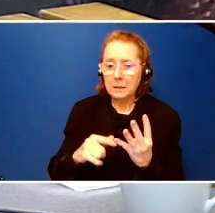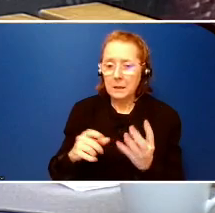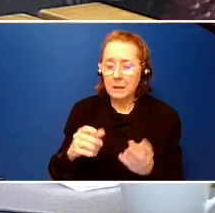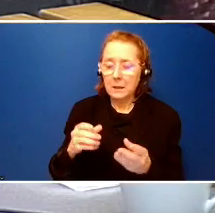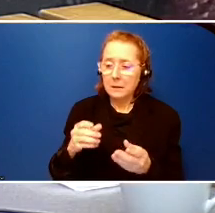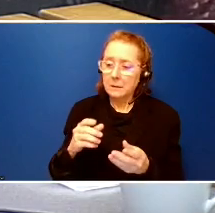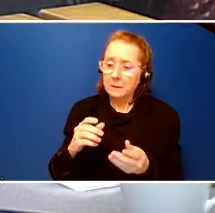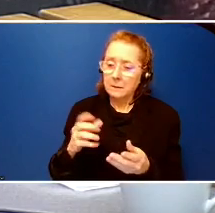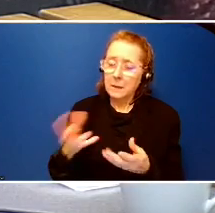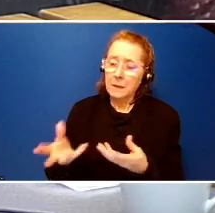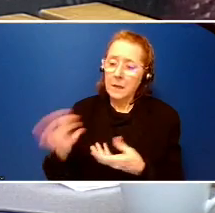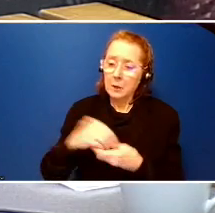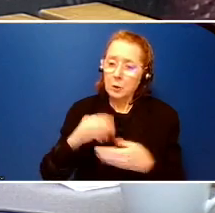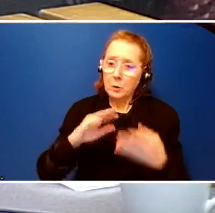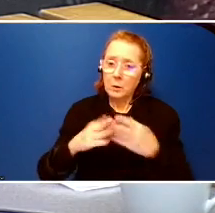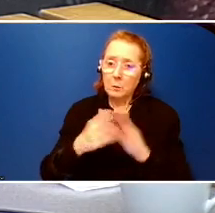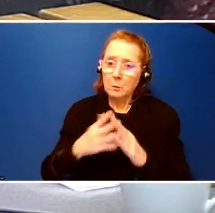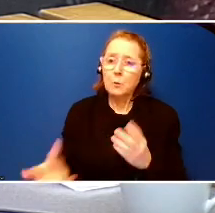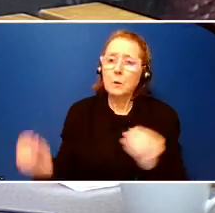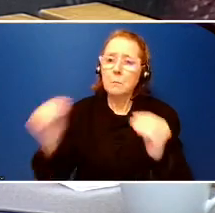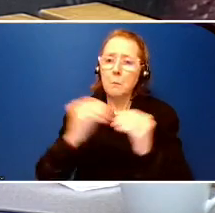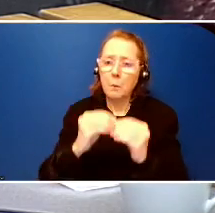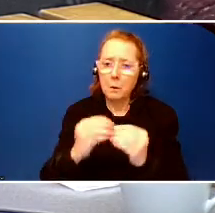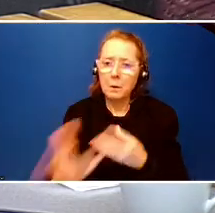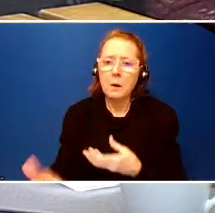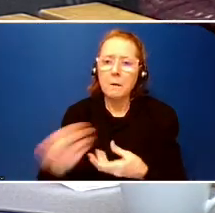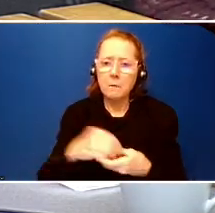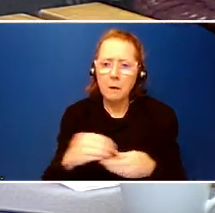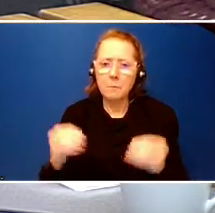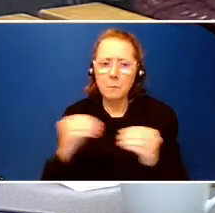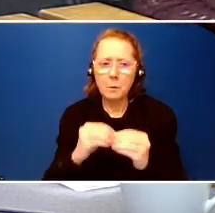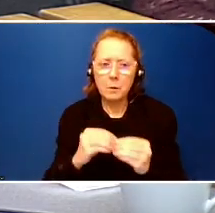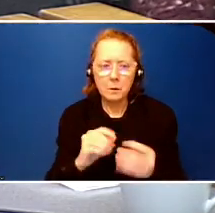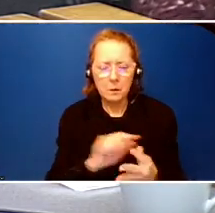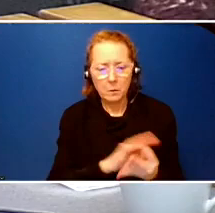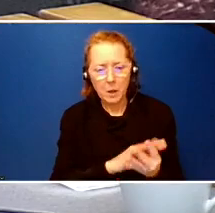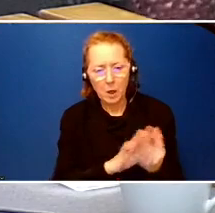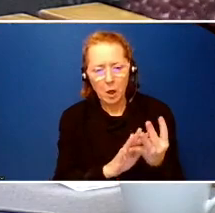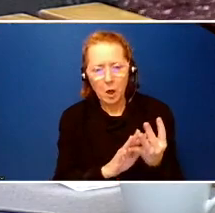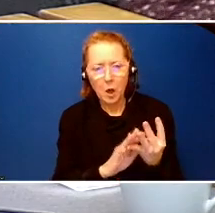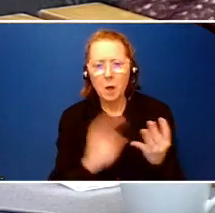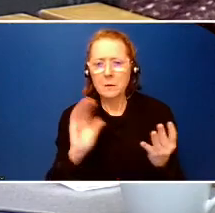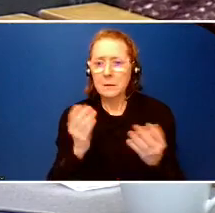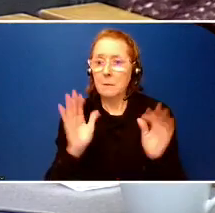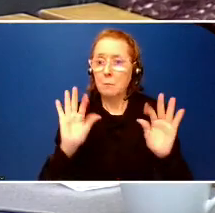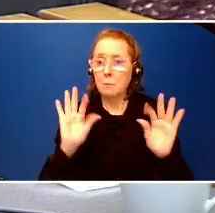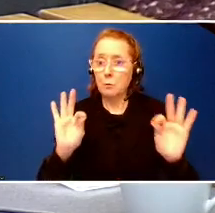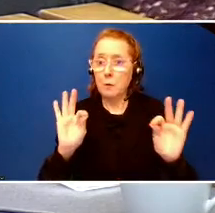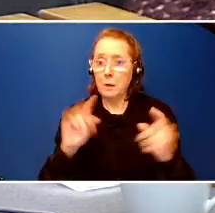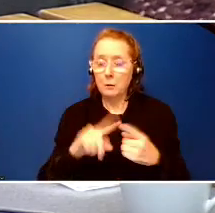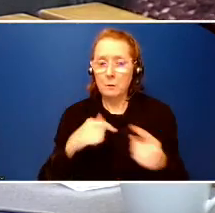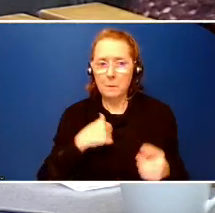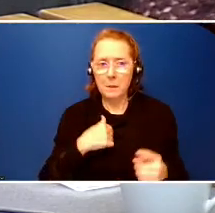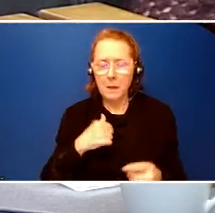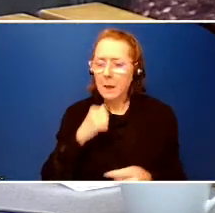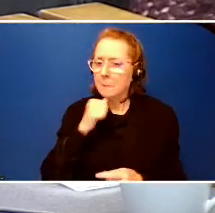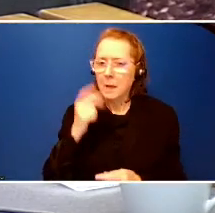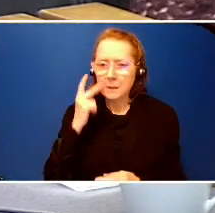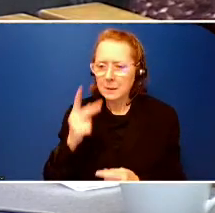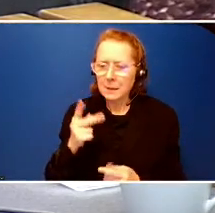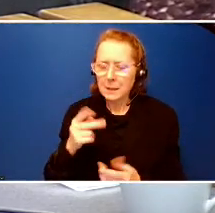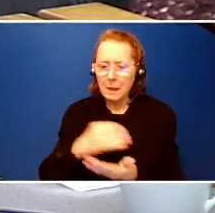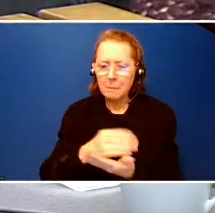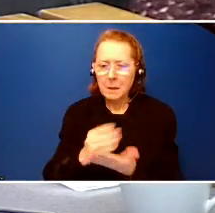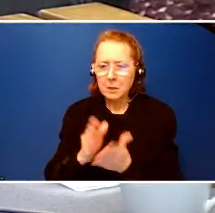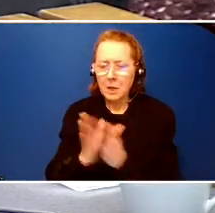involvement. All of these things sound great to me. I'm not seeing a budgetary ask that comes with